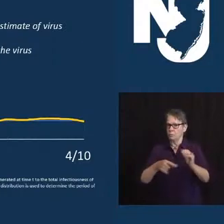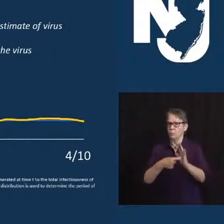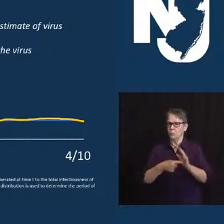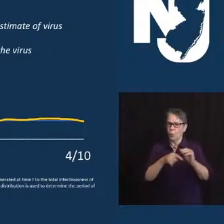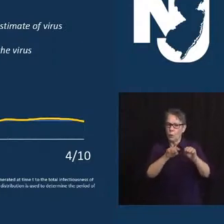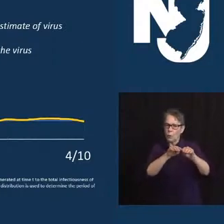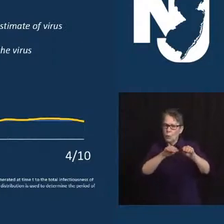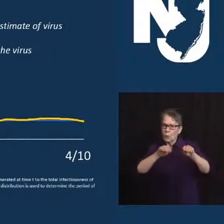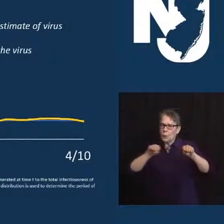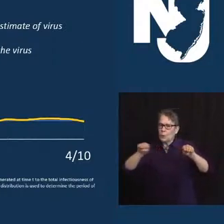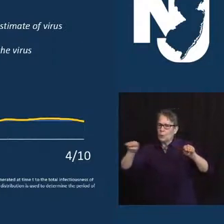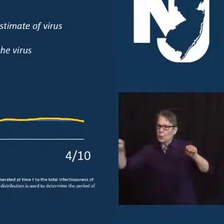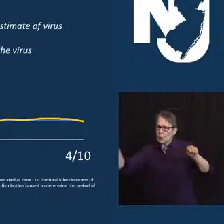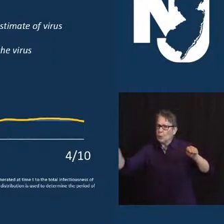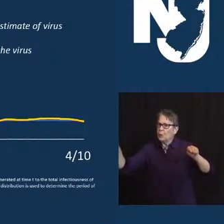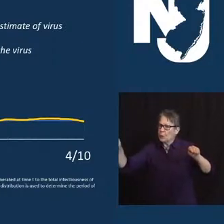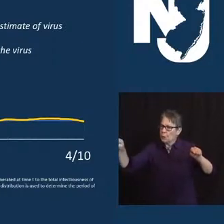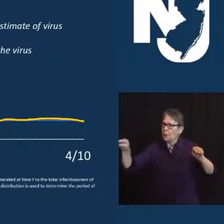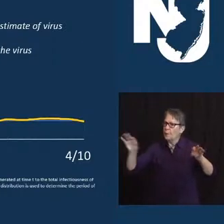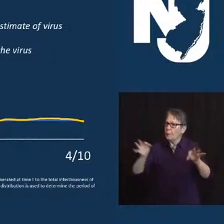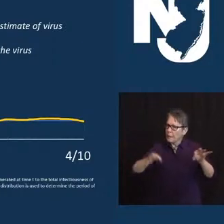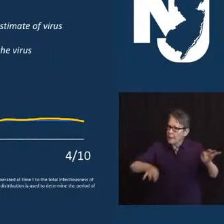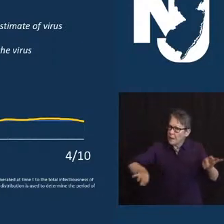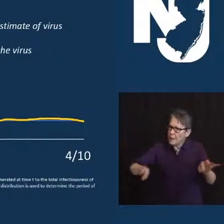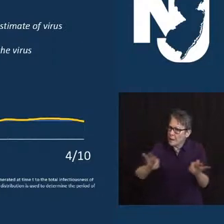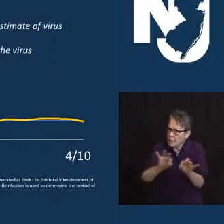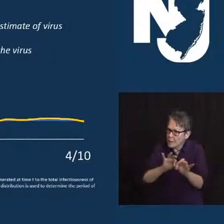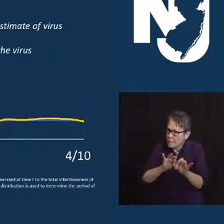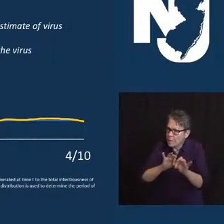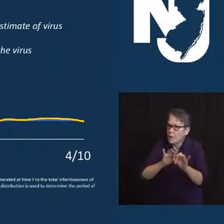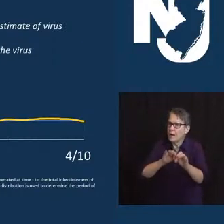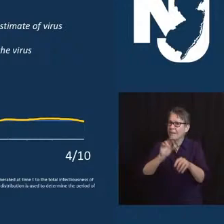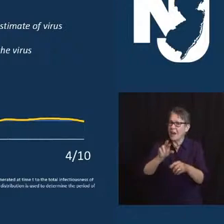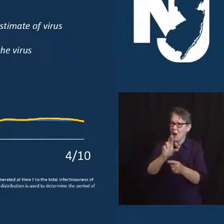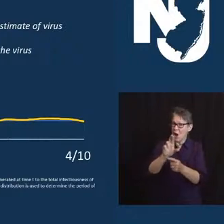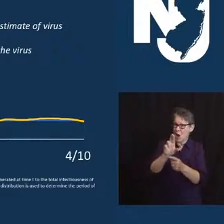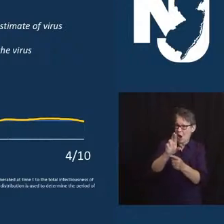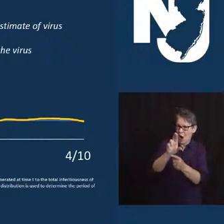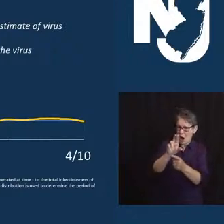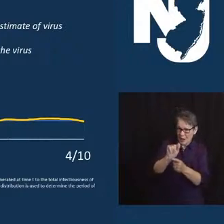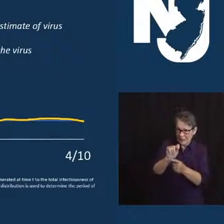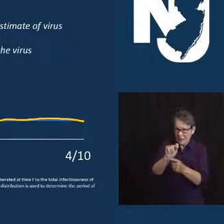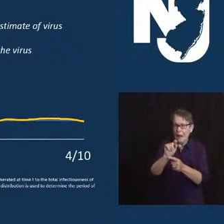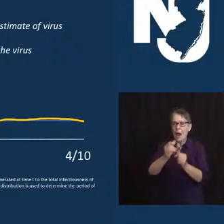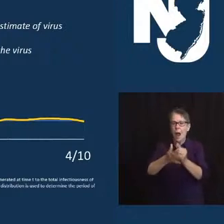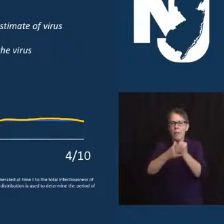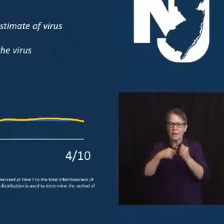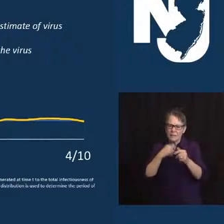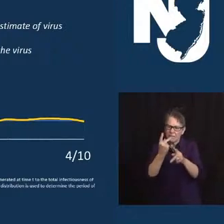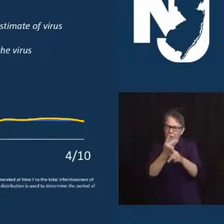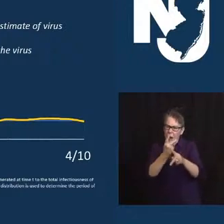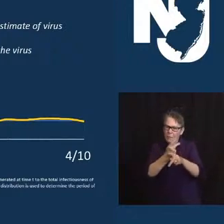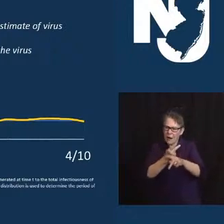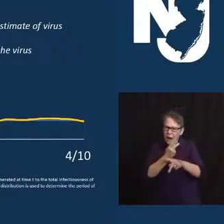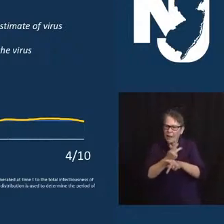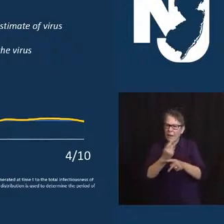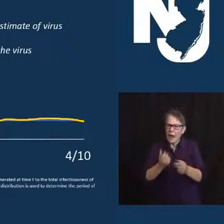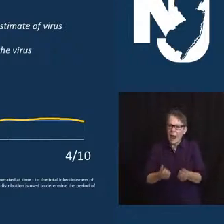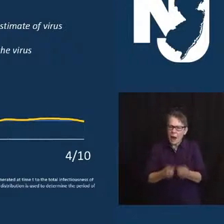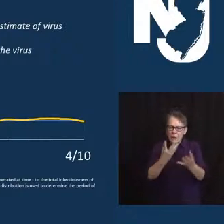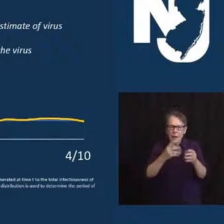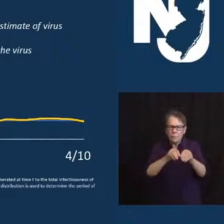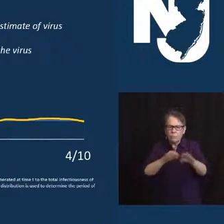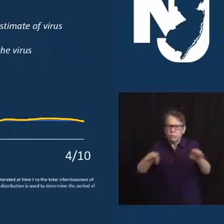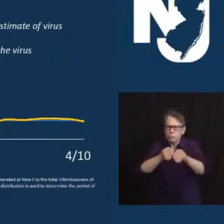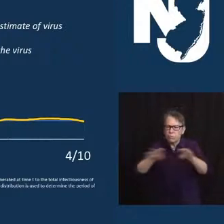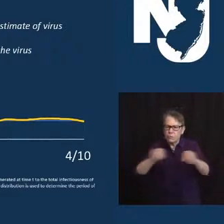1. And also remember that the rate of transmission is calculated using a 7-day rolling average of positive test reports.